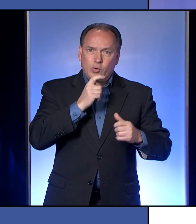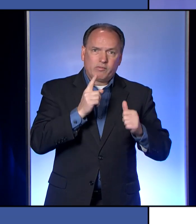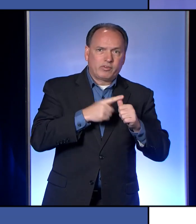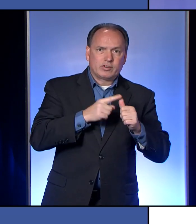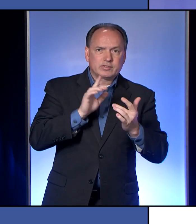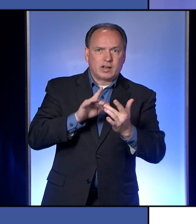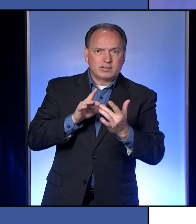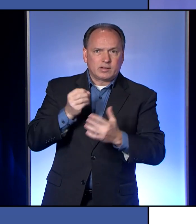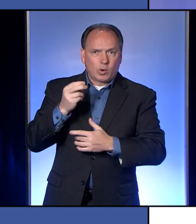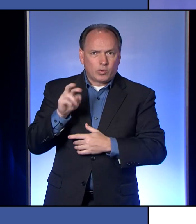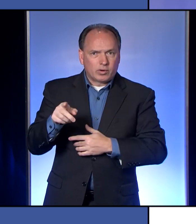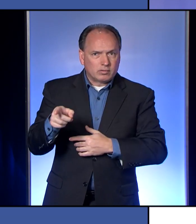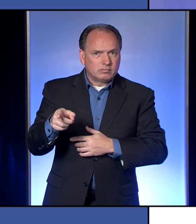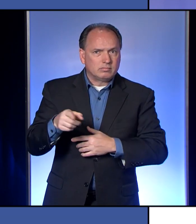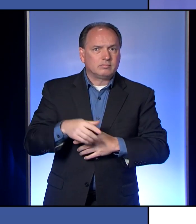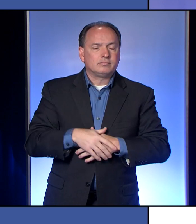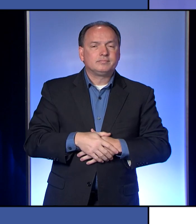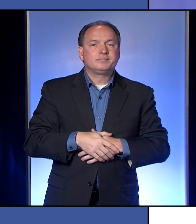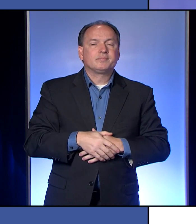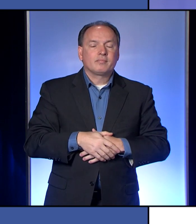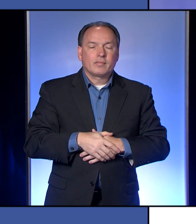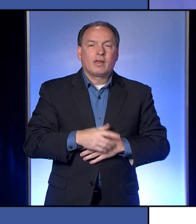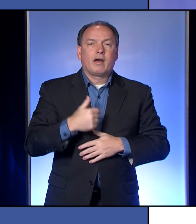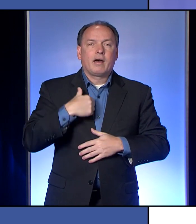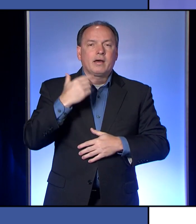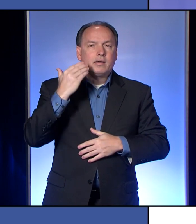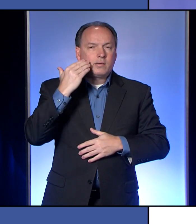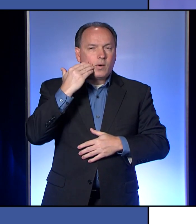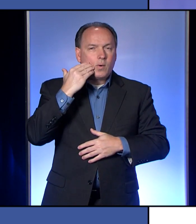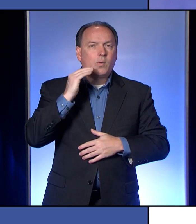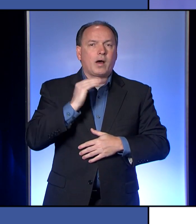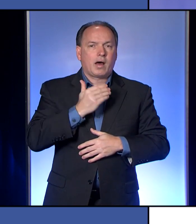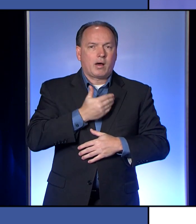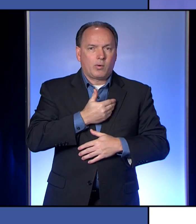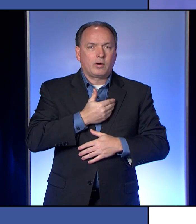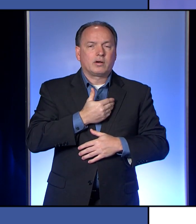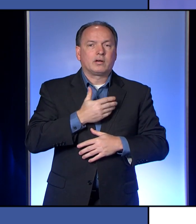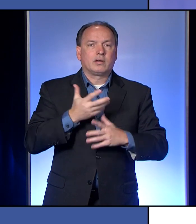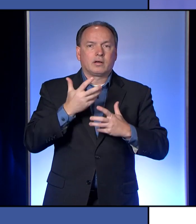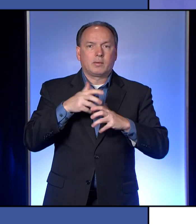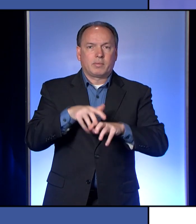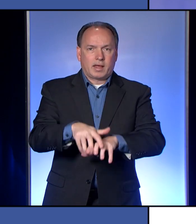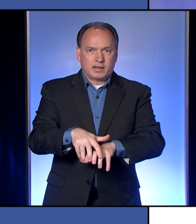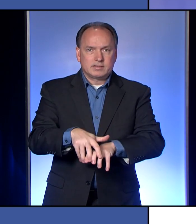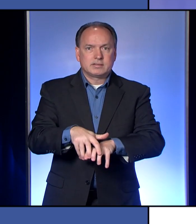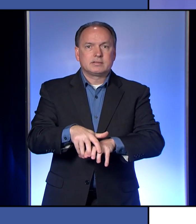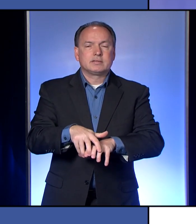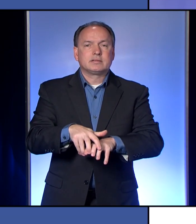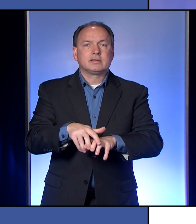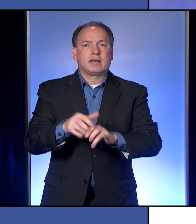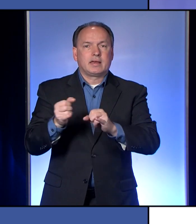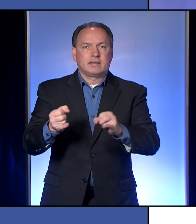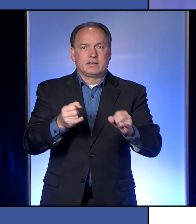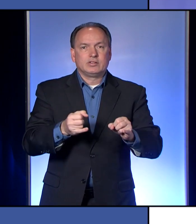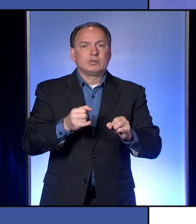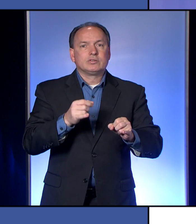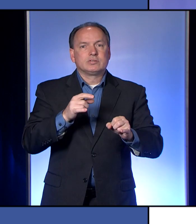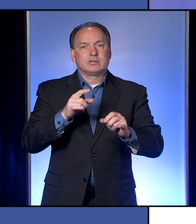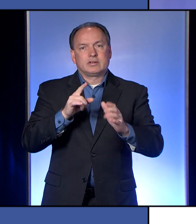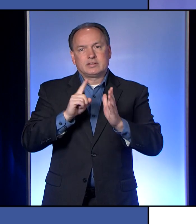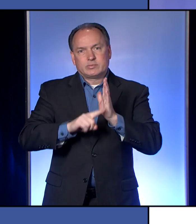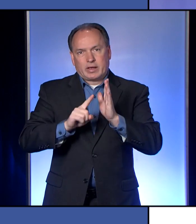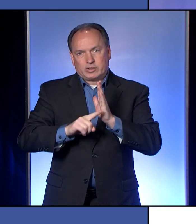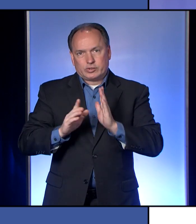contacted the owner of that establishment? I know that our compliance individuals, our